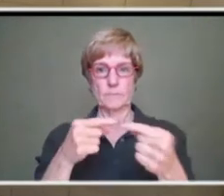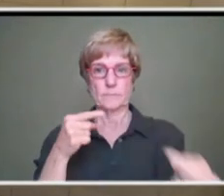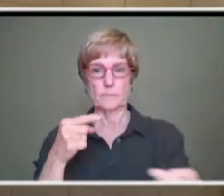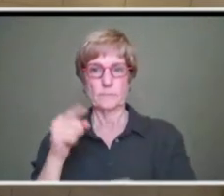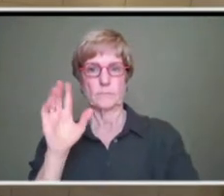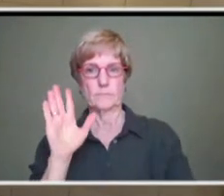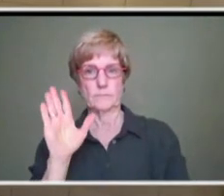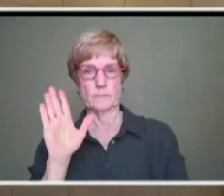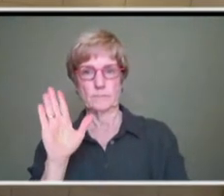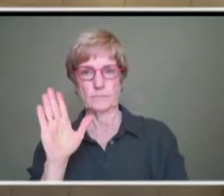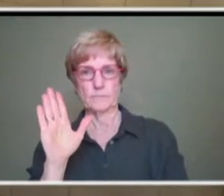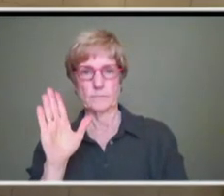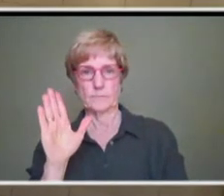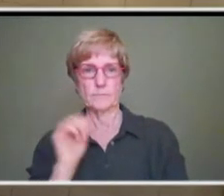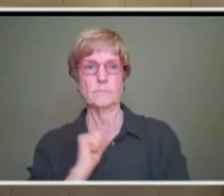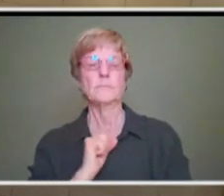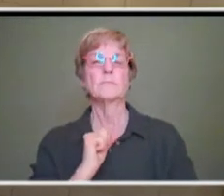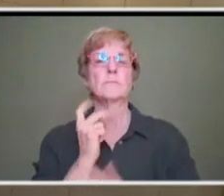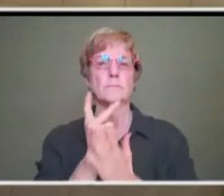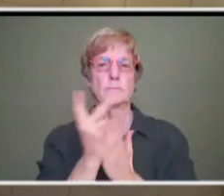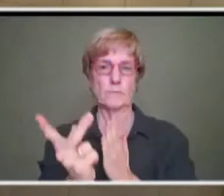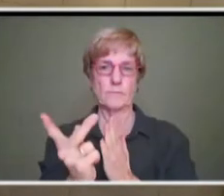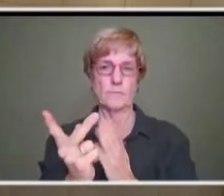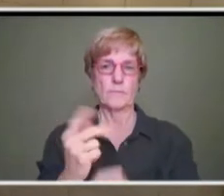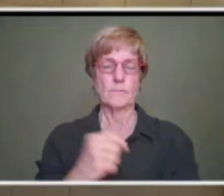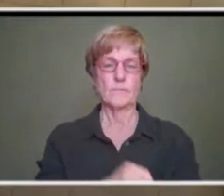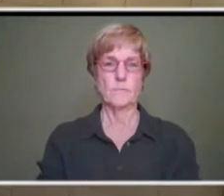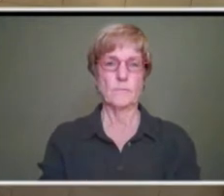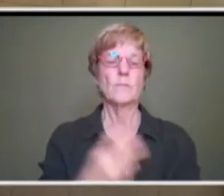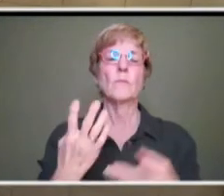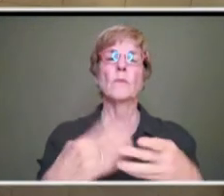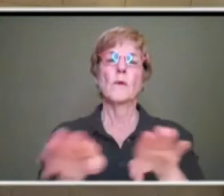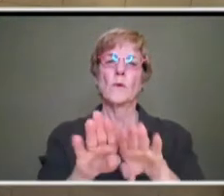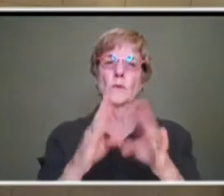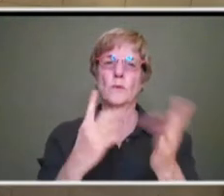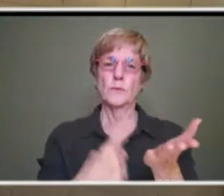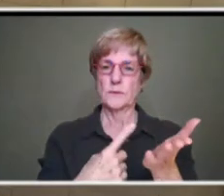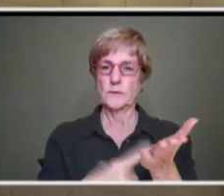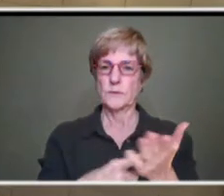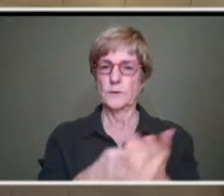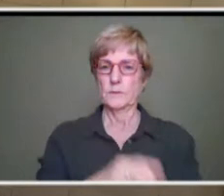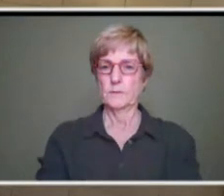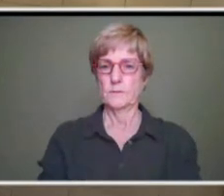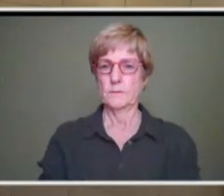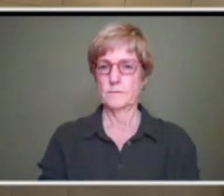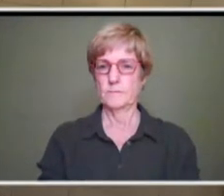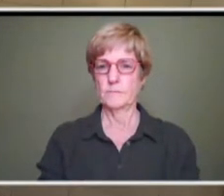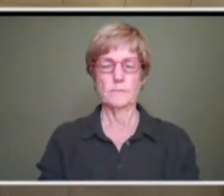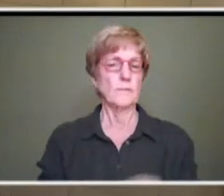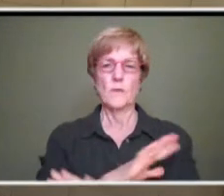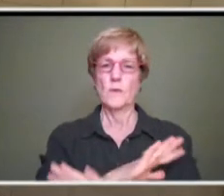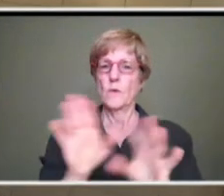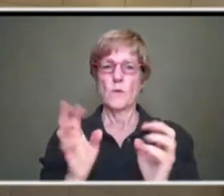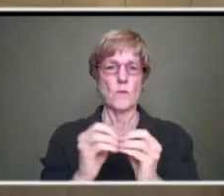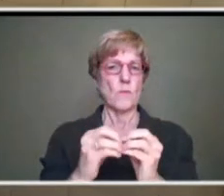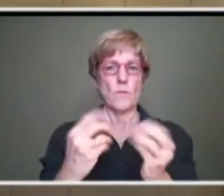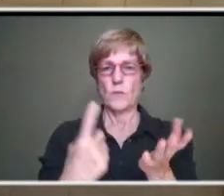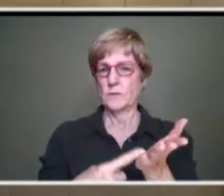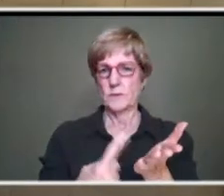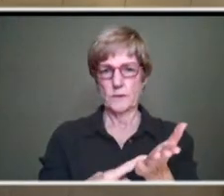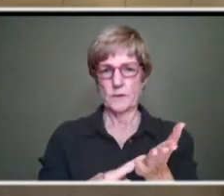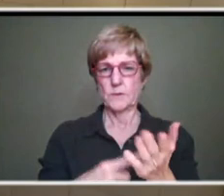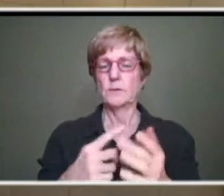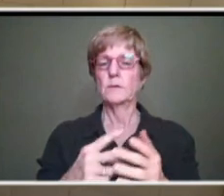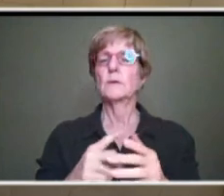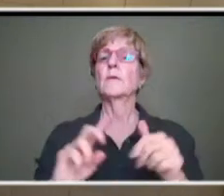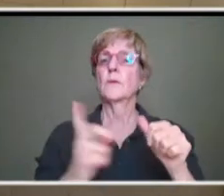hand that motion fails promotional closed discussion yes there is no yeah there's no more discussion uh the the original